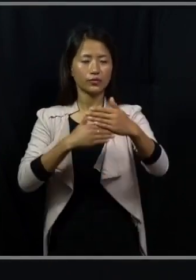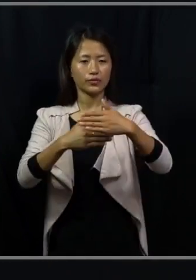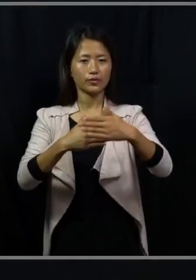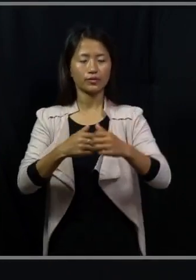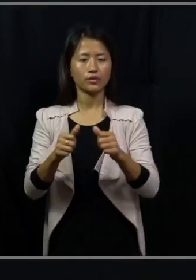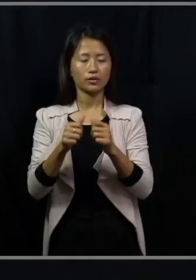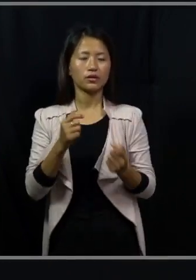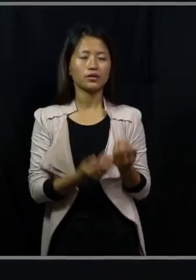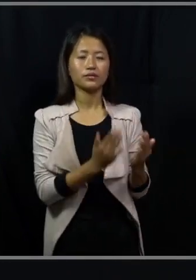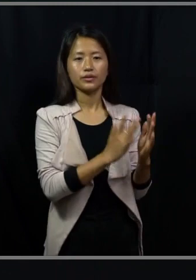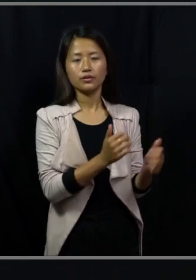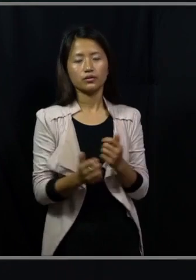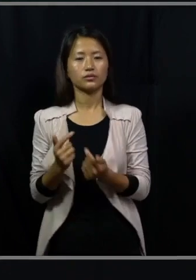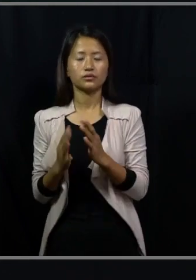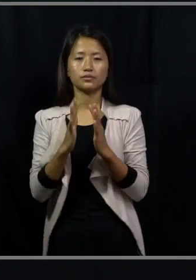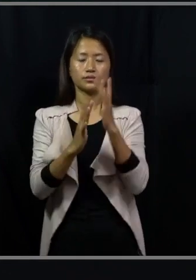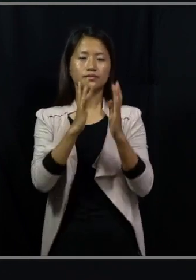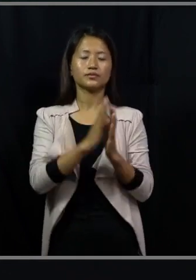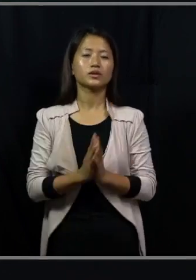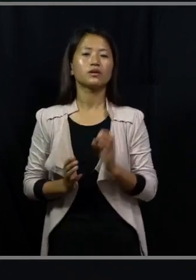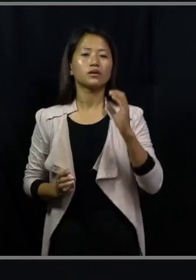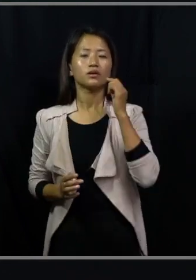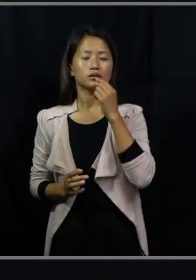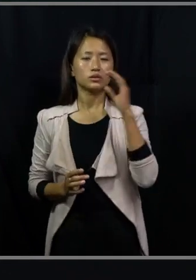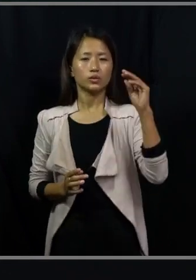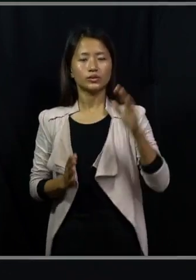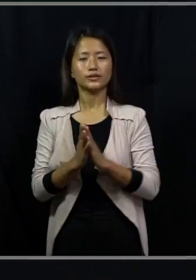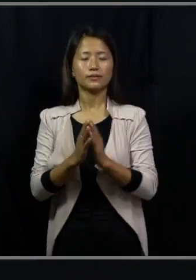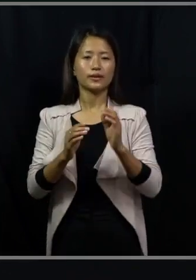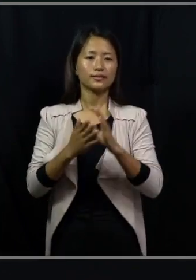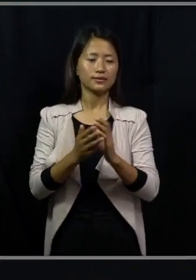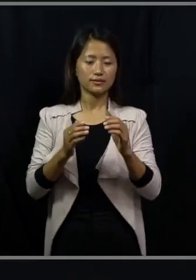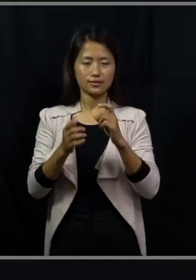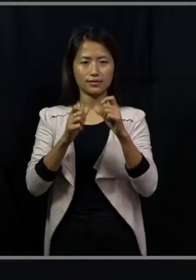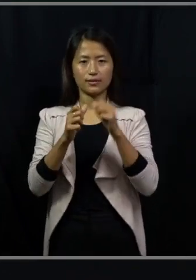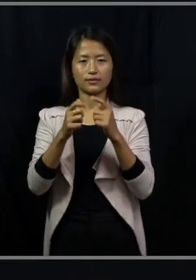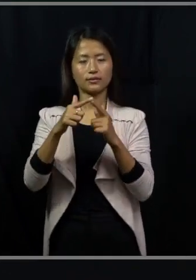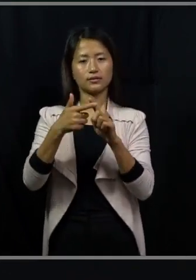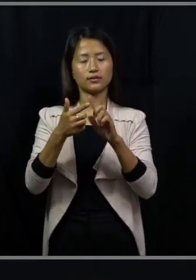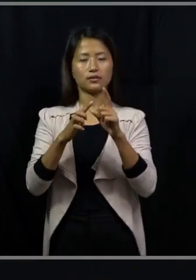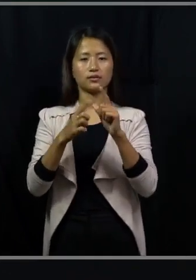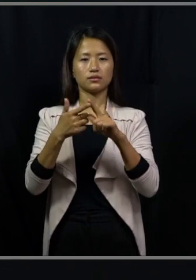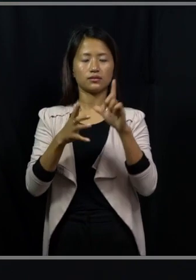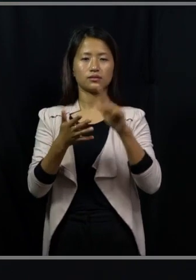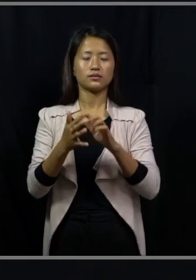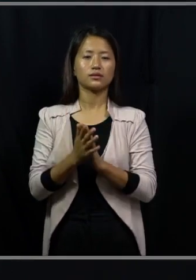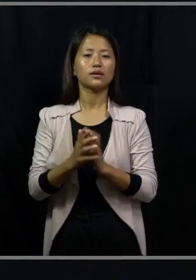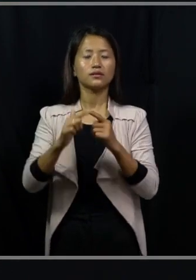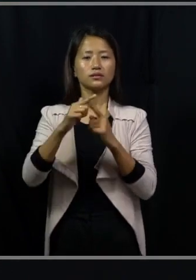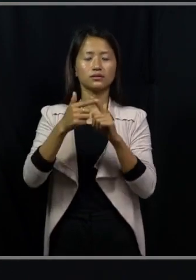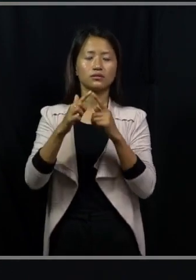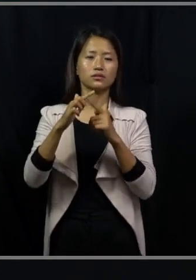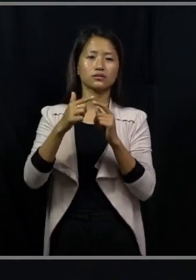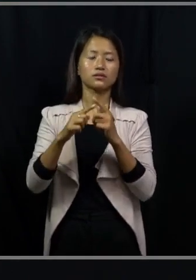neighboring agriculture products such as wool, sheep, cattle, cheese, and also textiles were